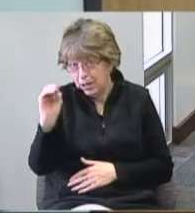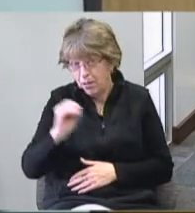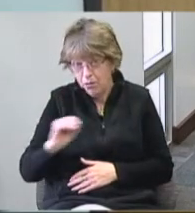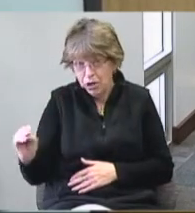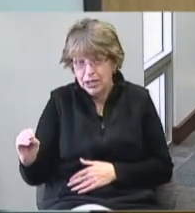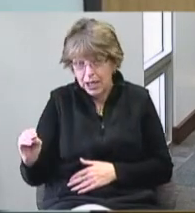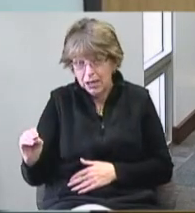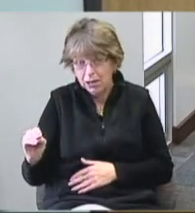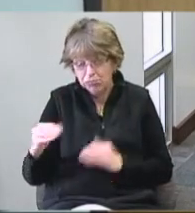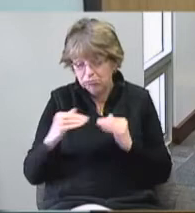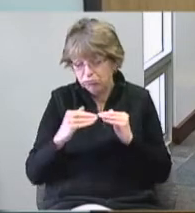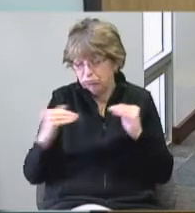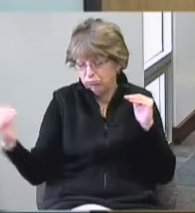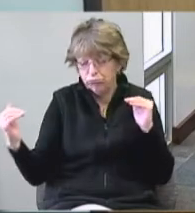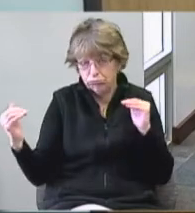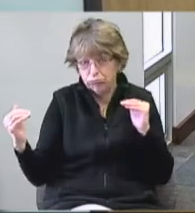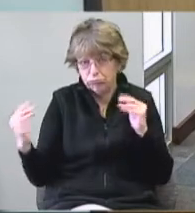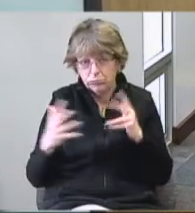board.